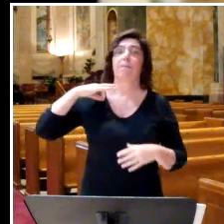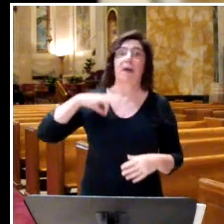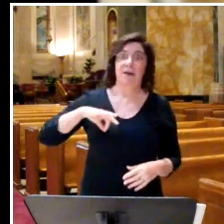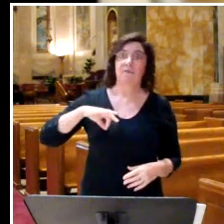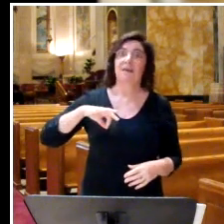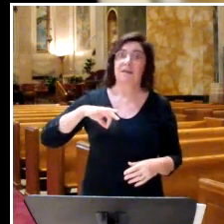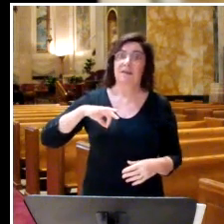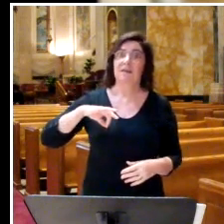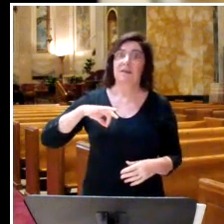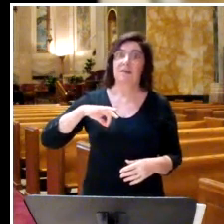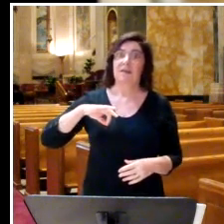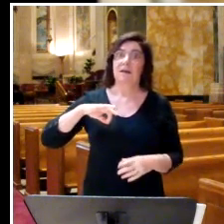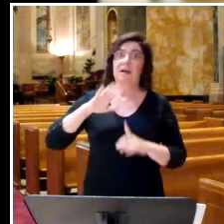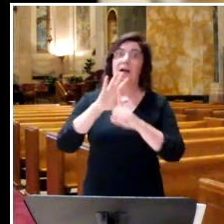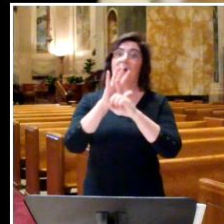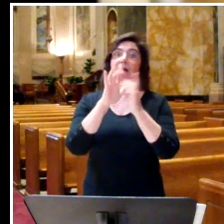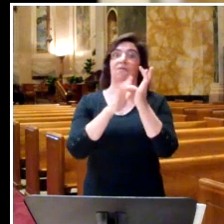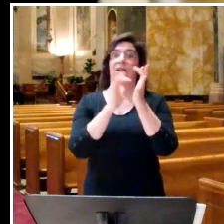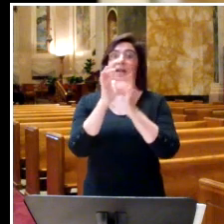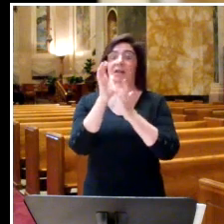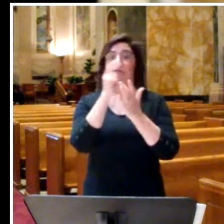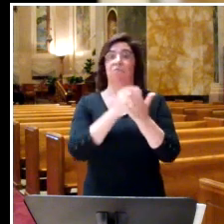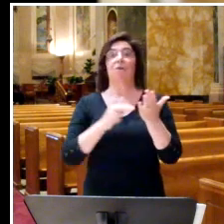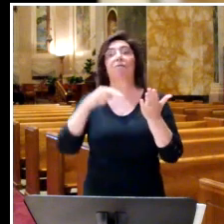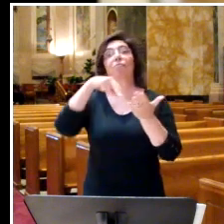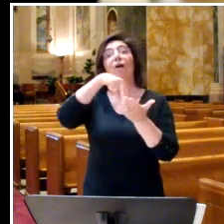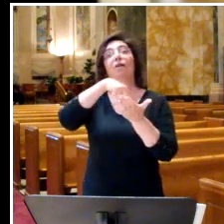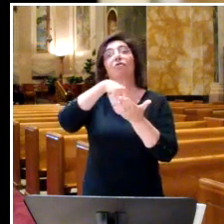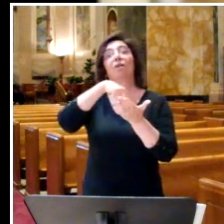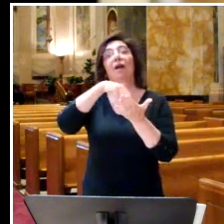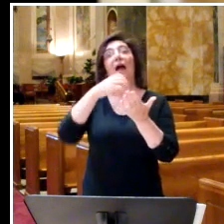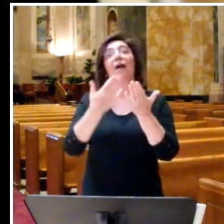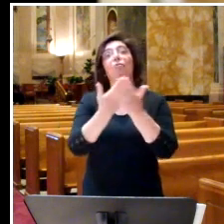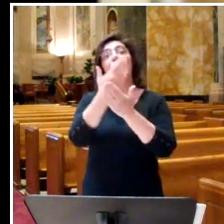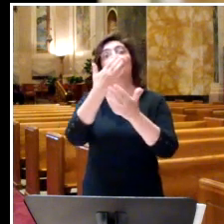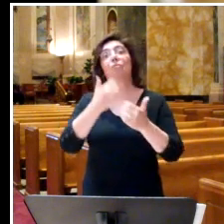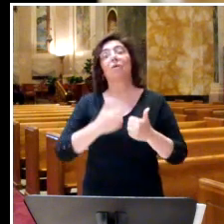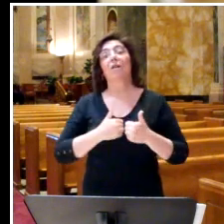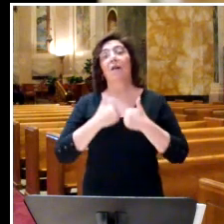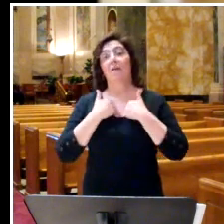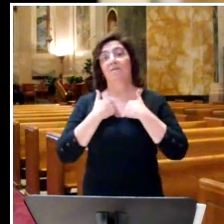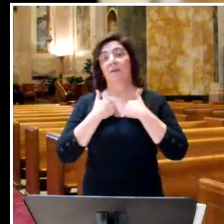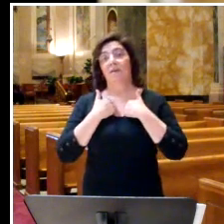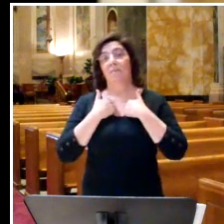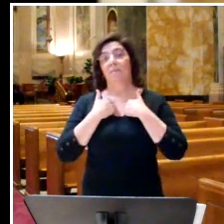the benefits of his resurrection and new life.